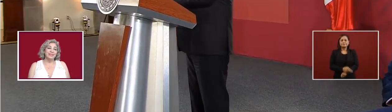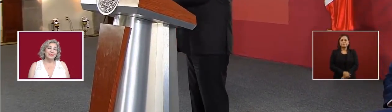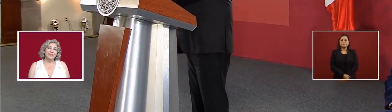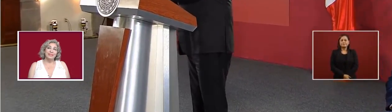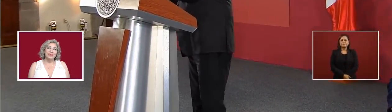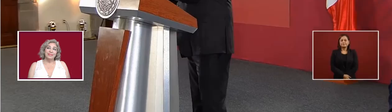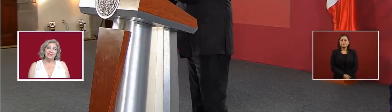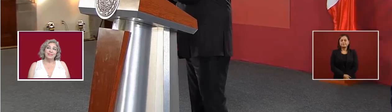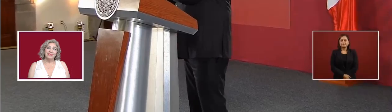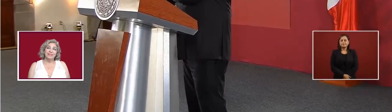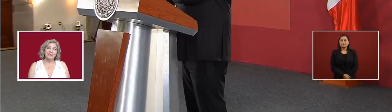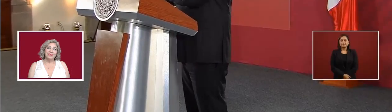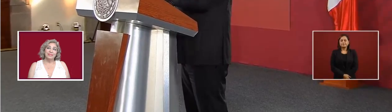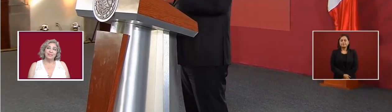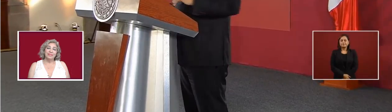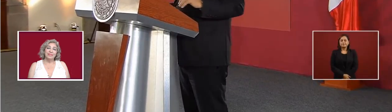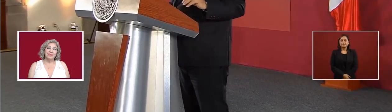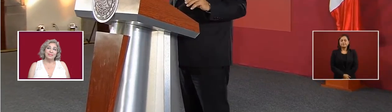then